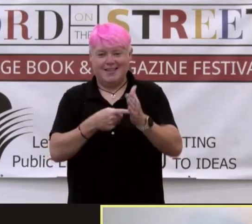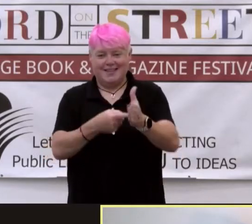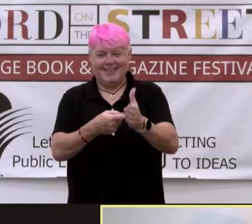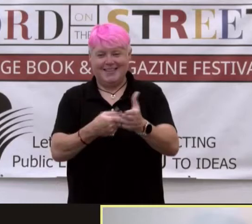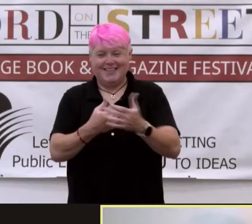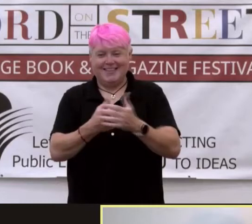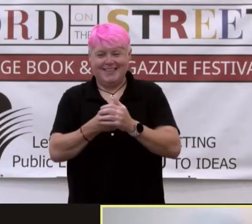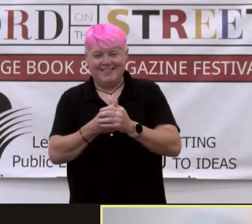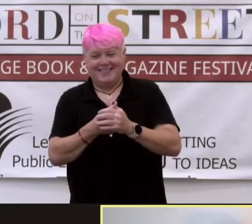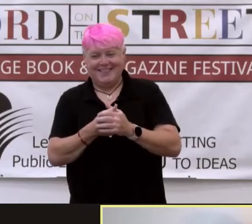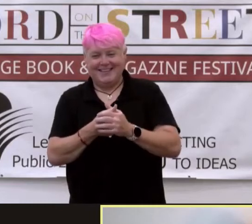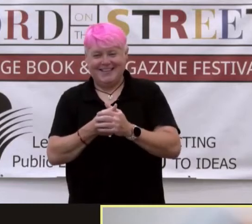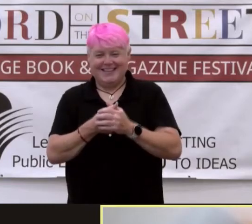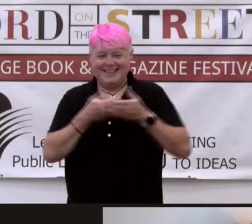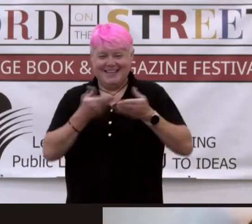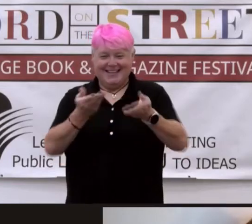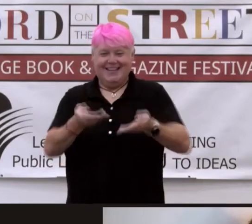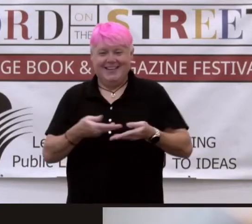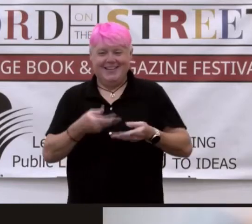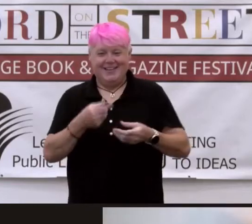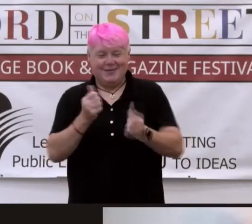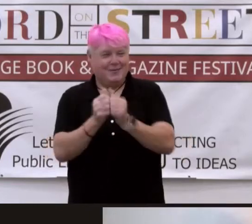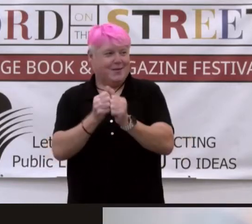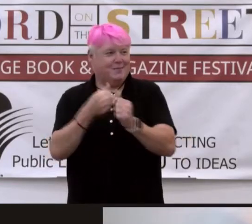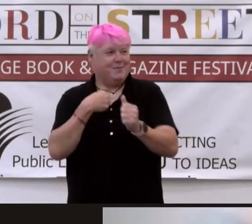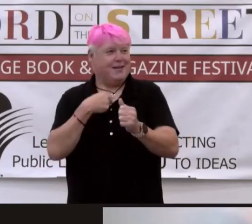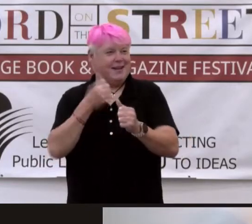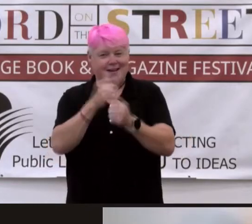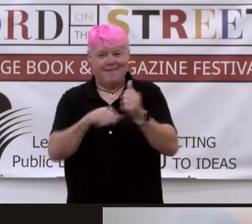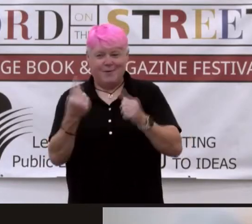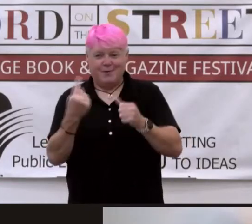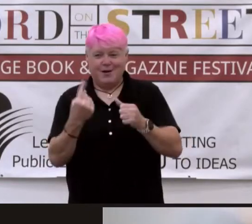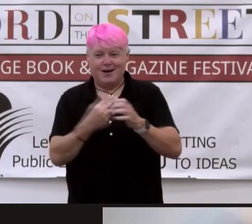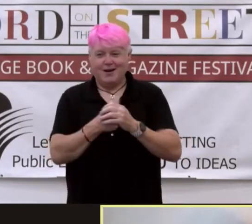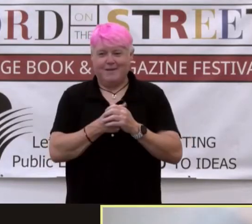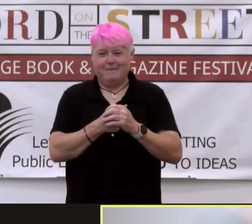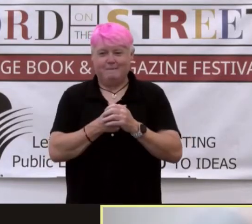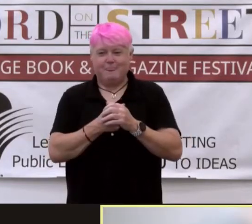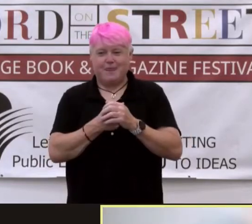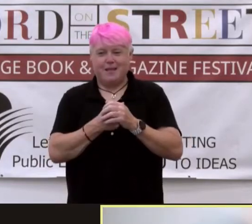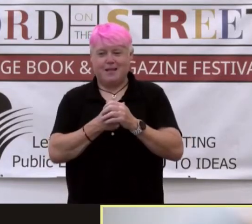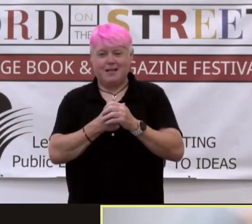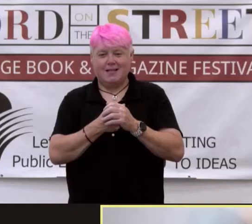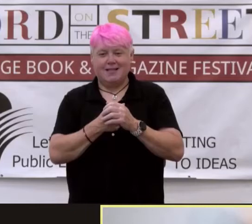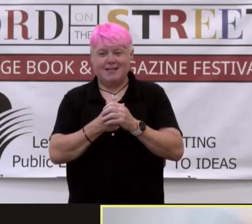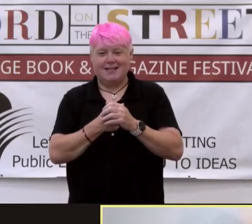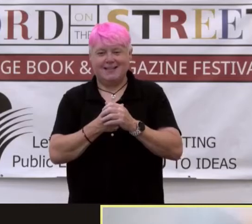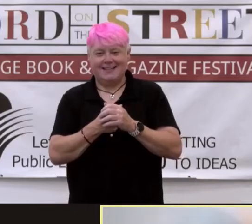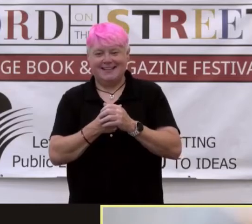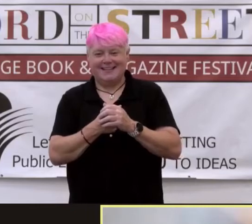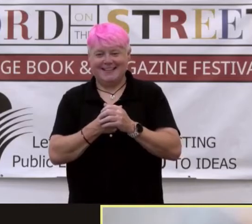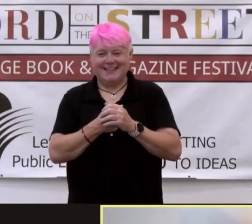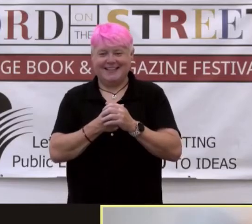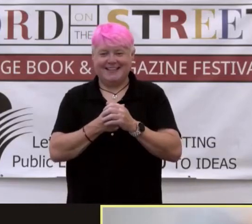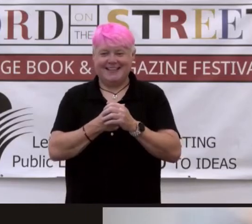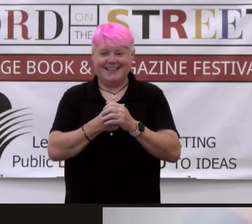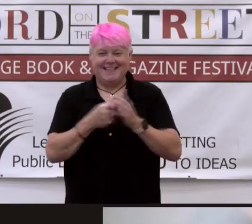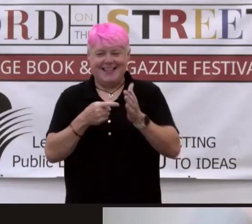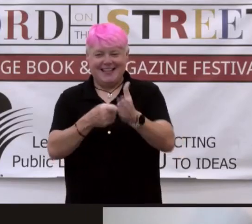with me everywhere. Just push play. Get it up on my phone. I'm Courtney Summers. This is me.